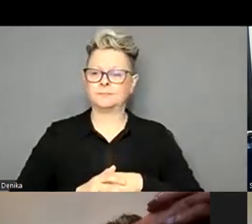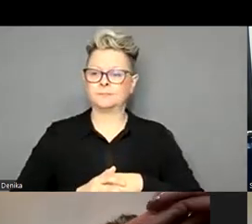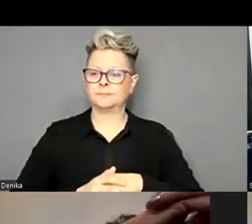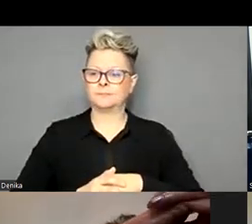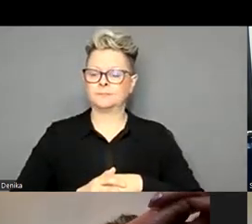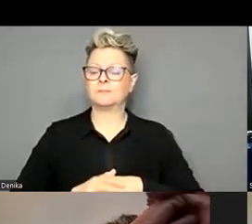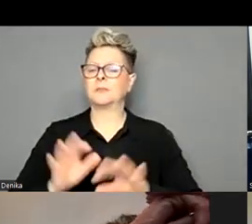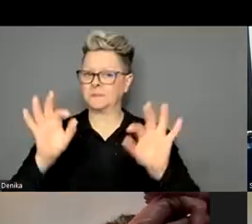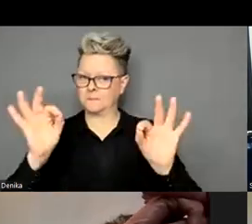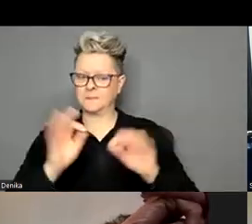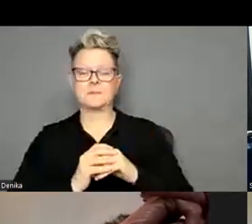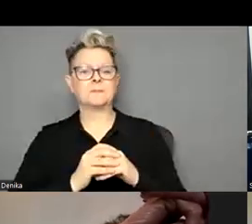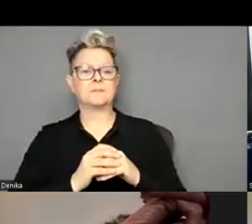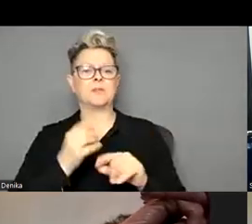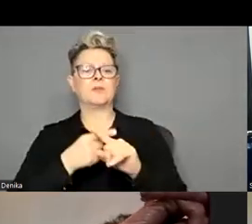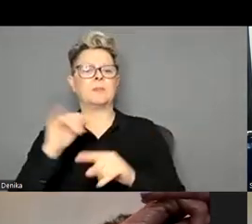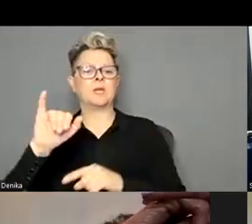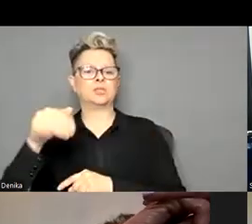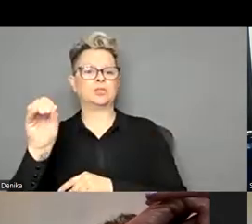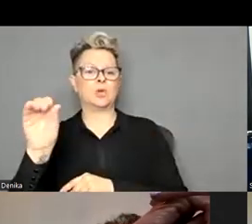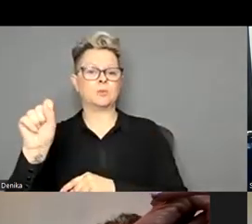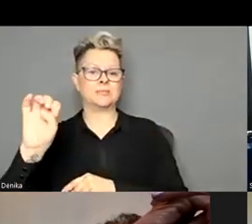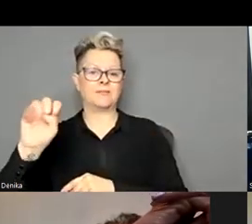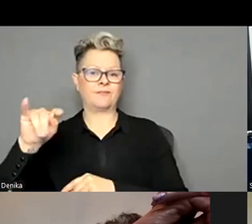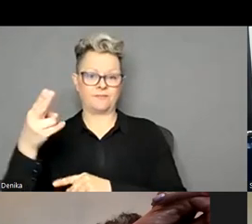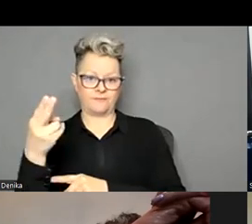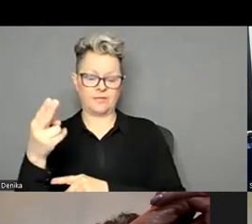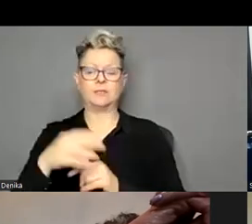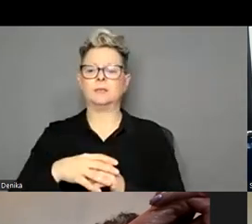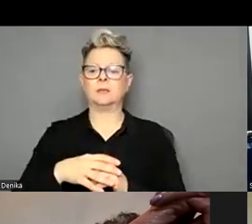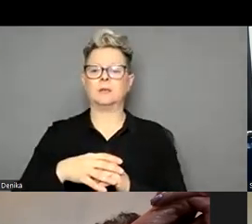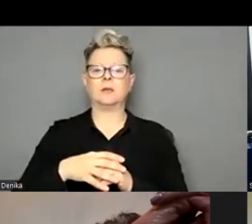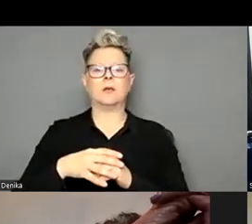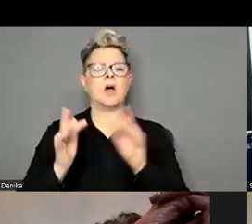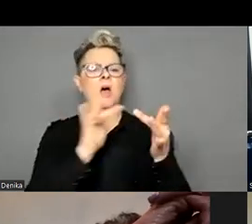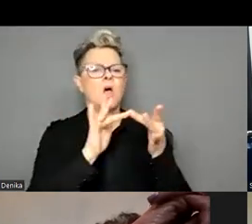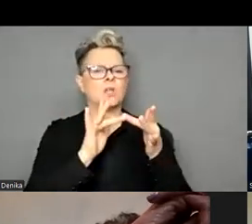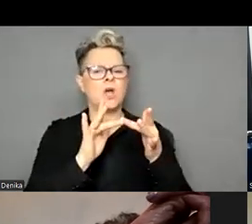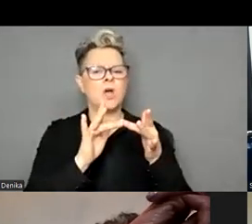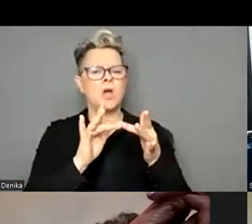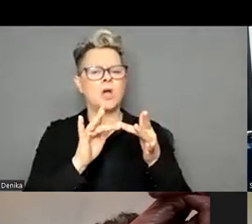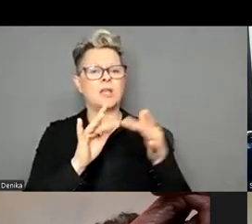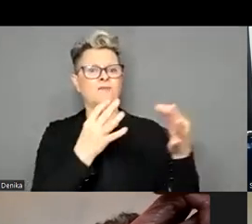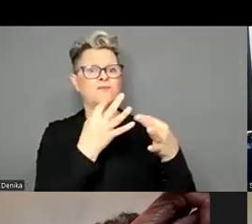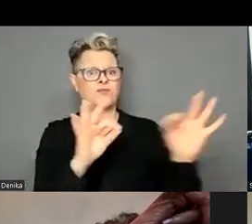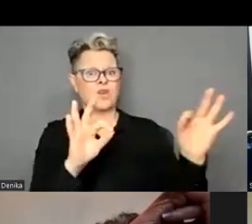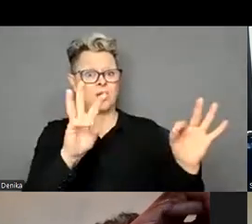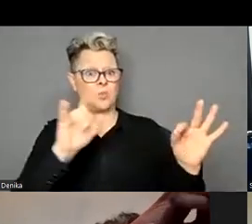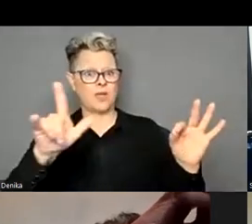Great. From Joseph Noseworthy, are online free will forms valid and legally